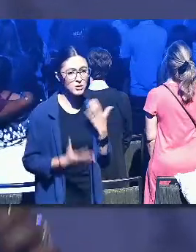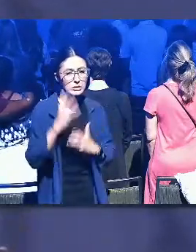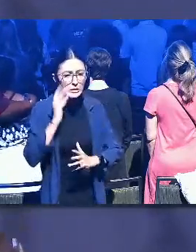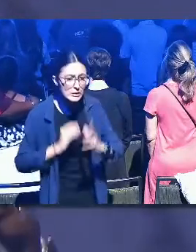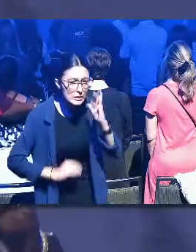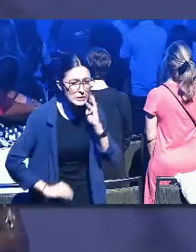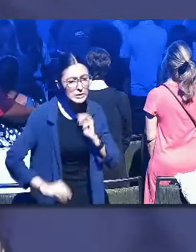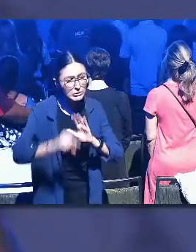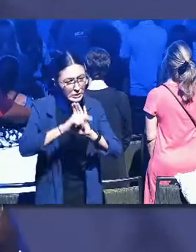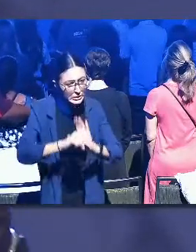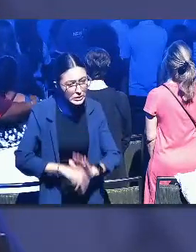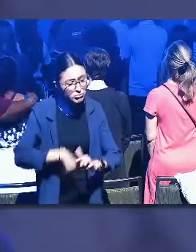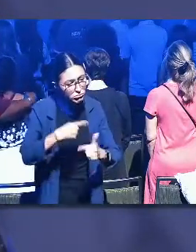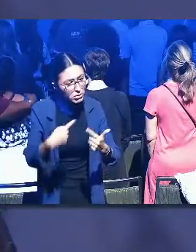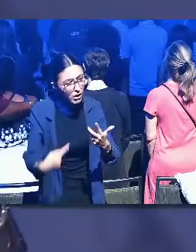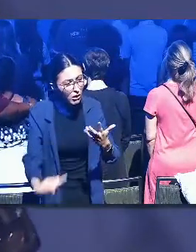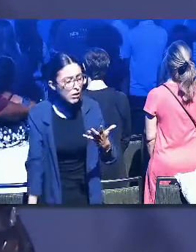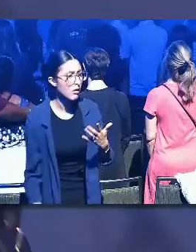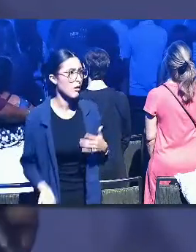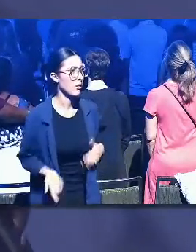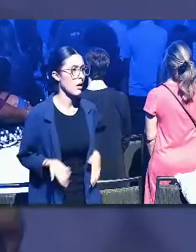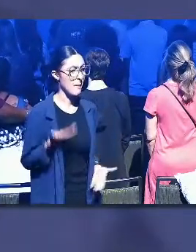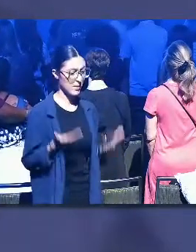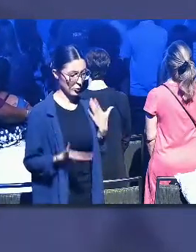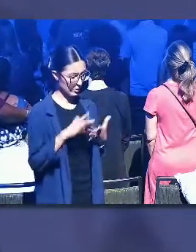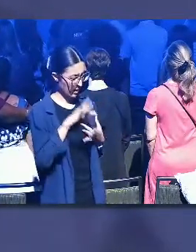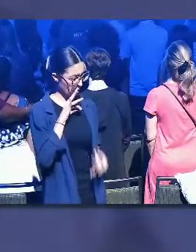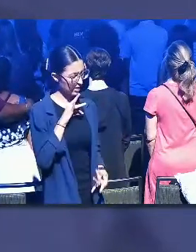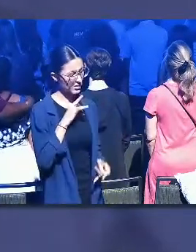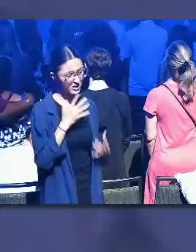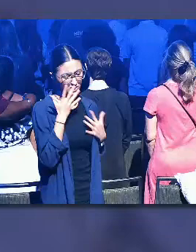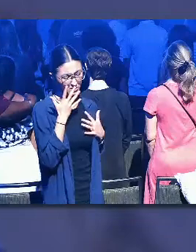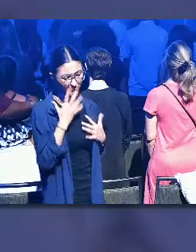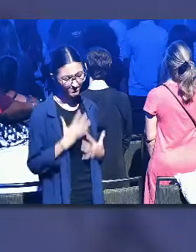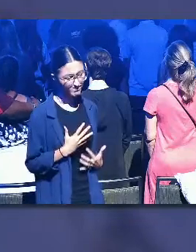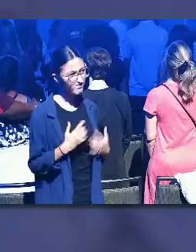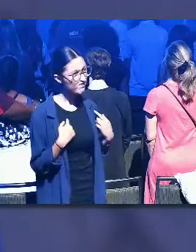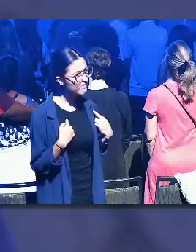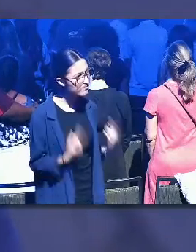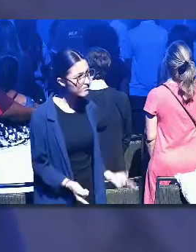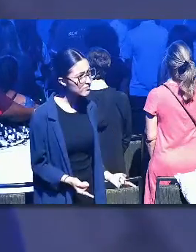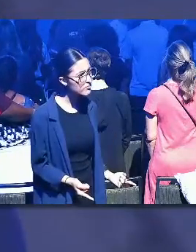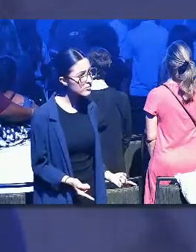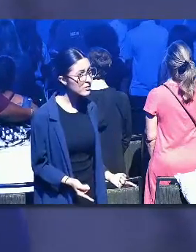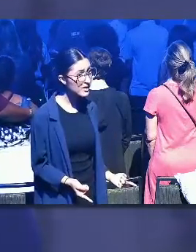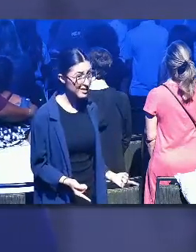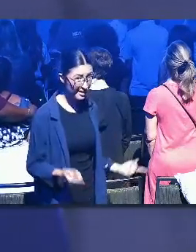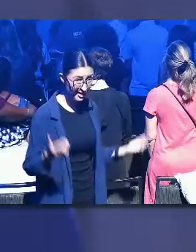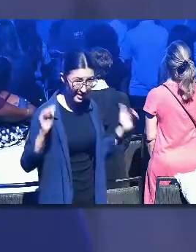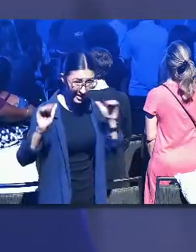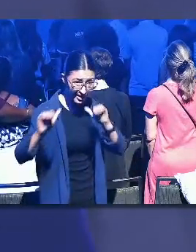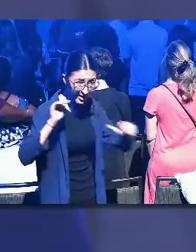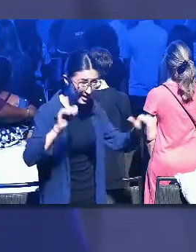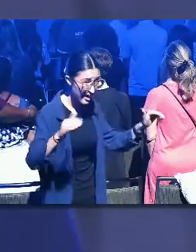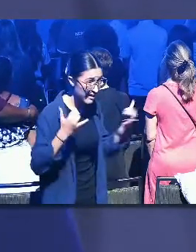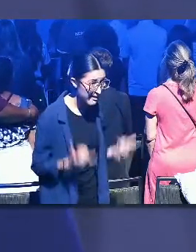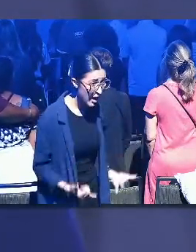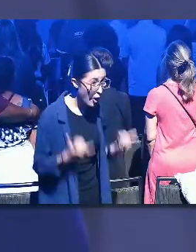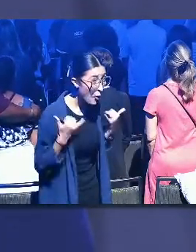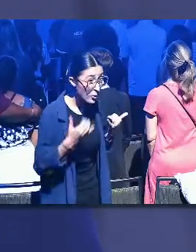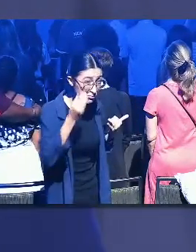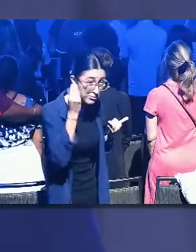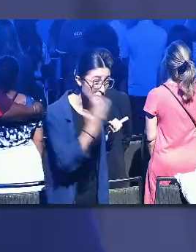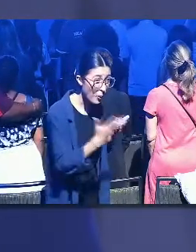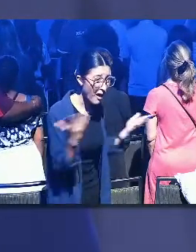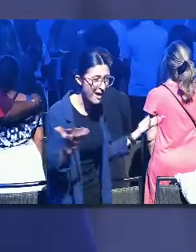my spirit. I've been down, I've been sad. We say to that, God will work it out.